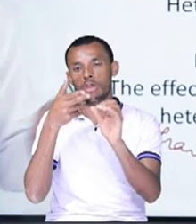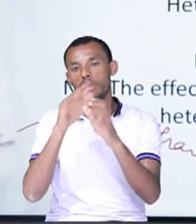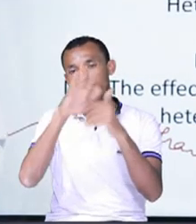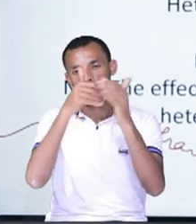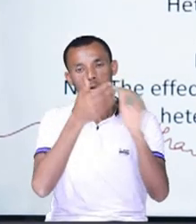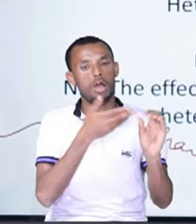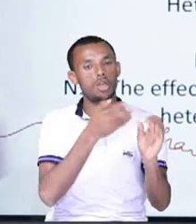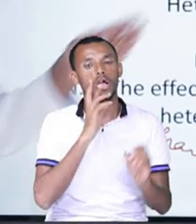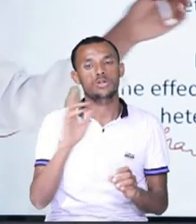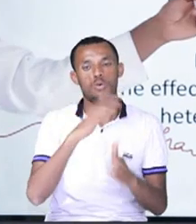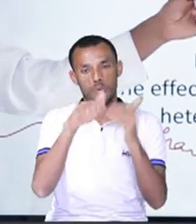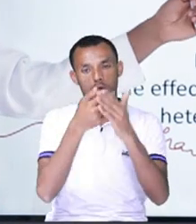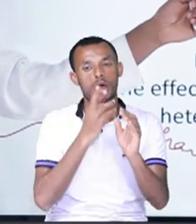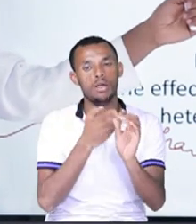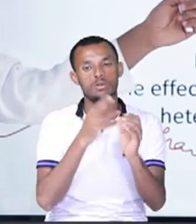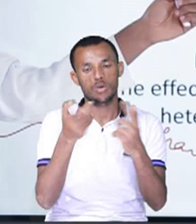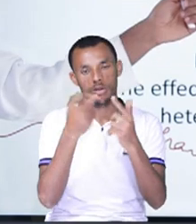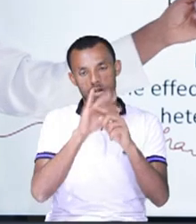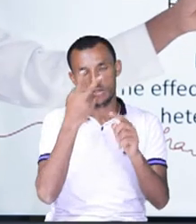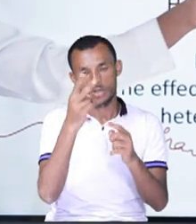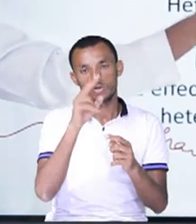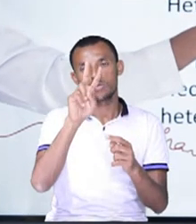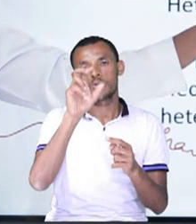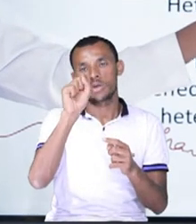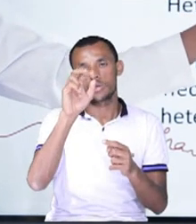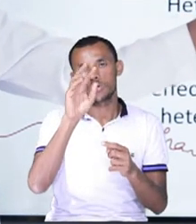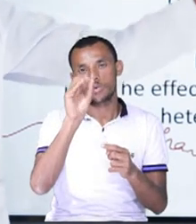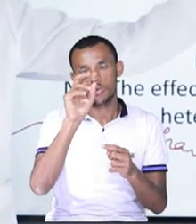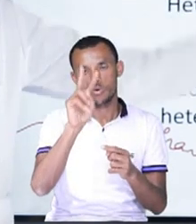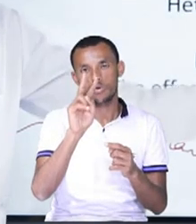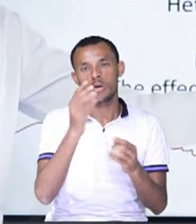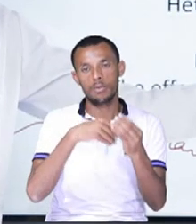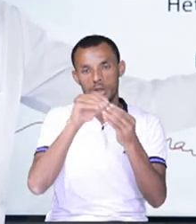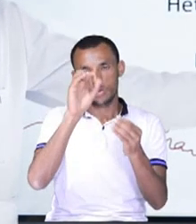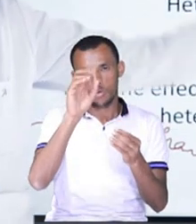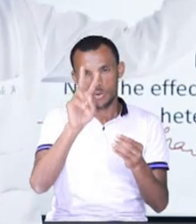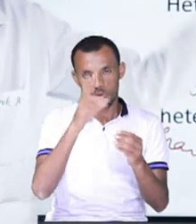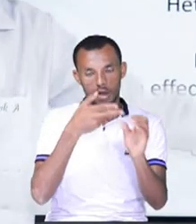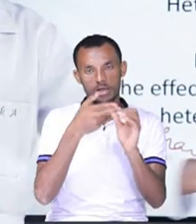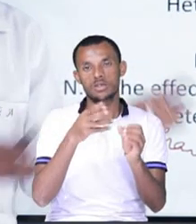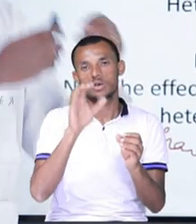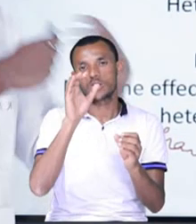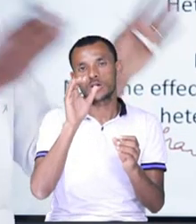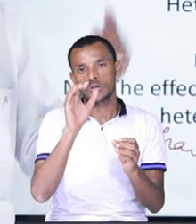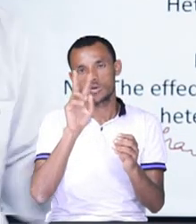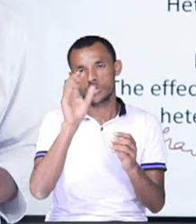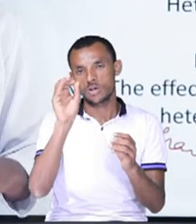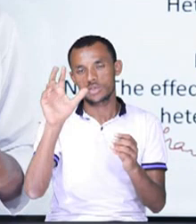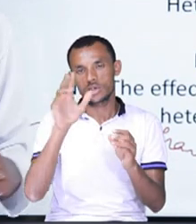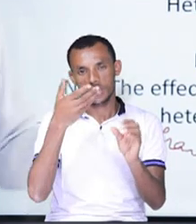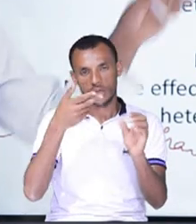are gas. Look the second reaction, 2SO2 gas plus O2 gas, 2SO3 gas, all are